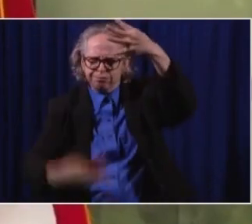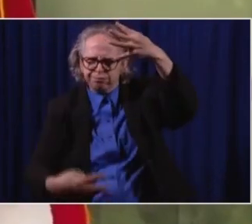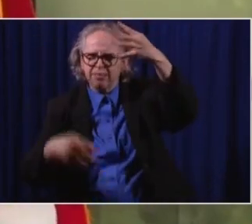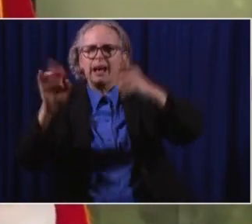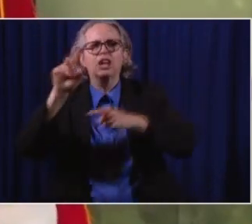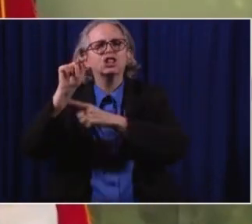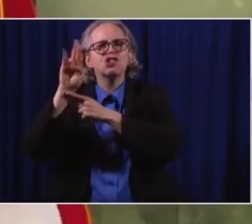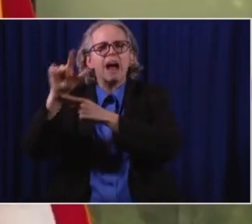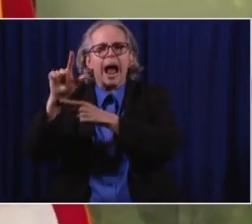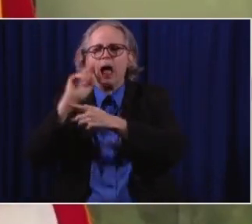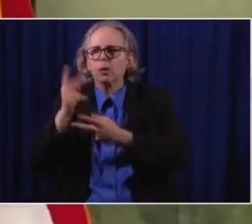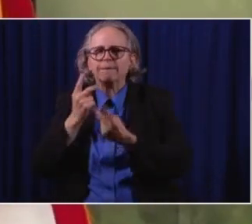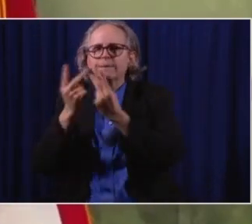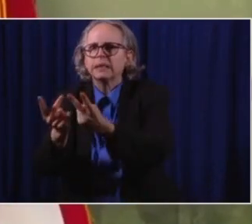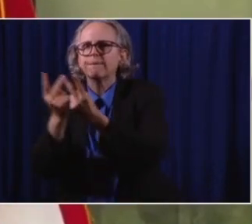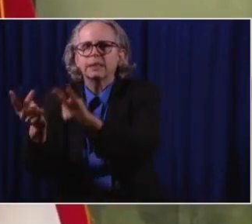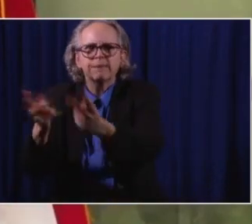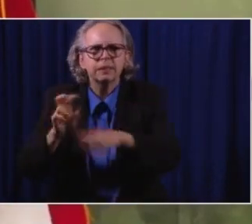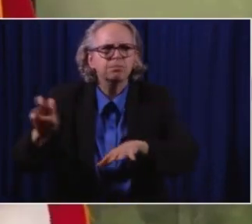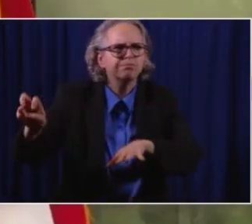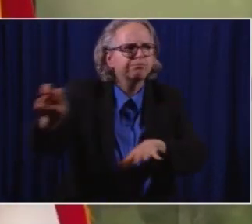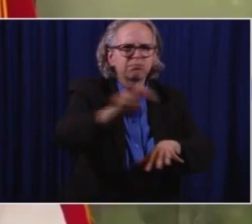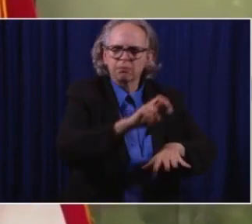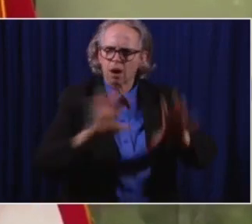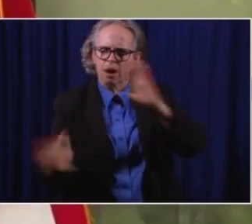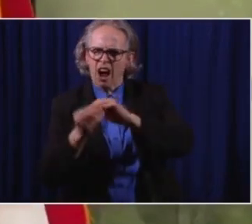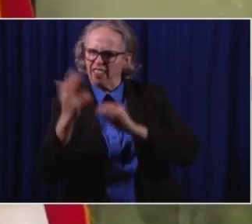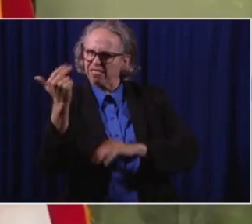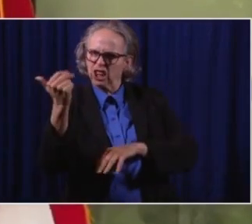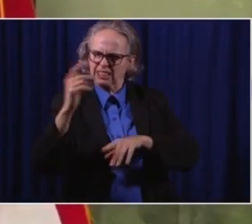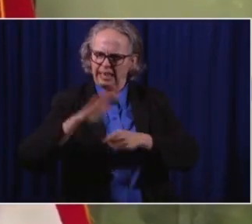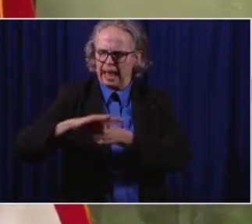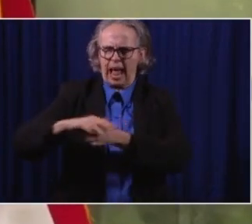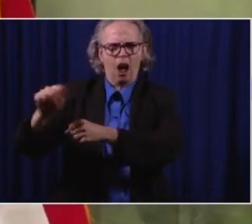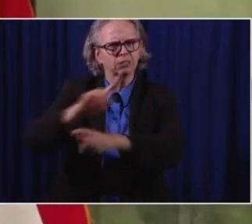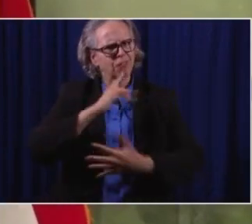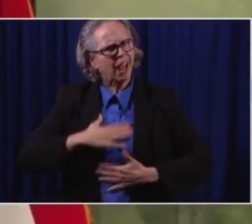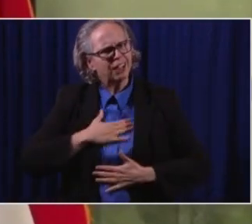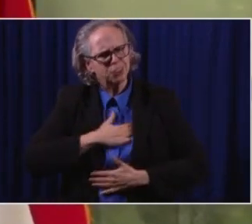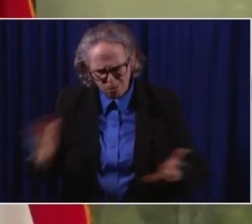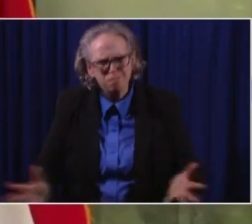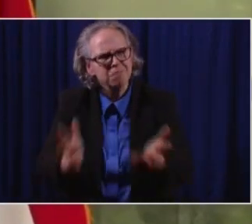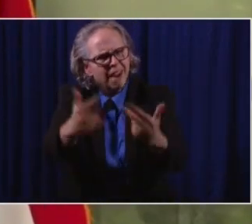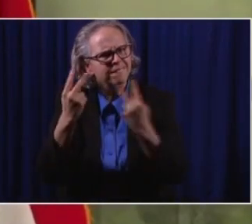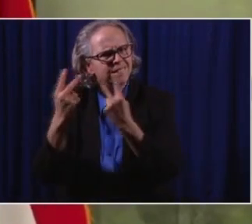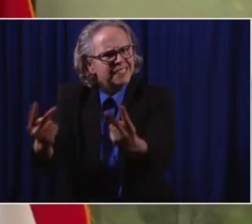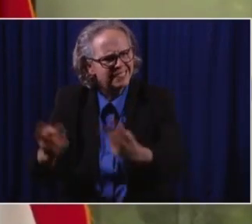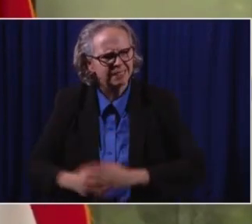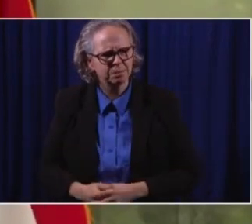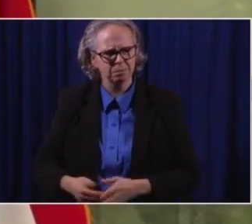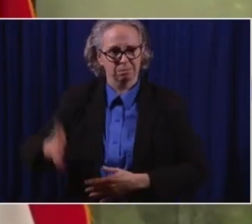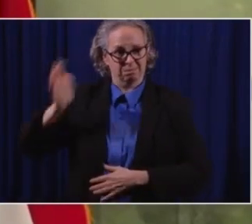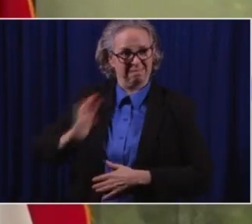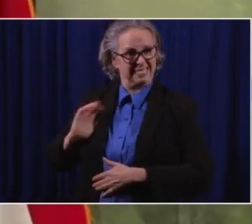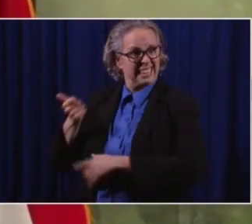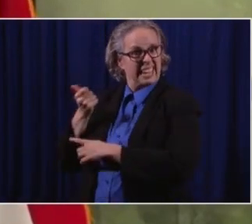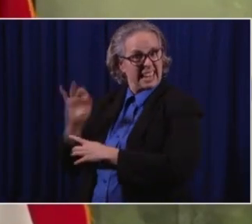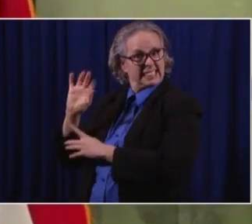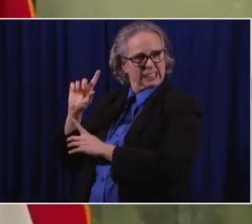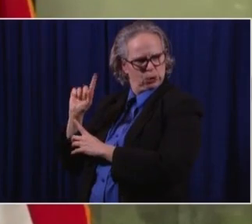our kids, and it's a lot of fun. Maybe to kind of set the stage, 1920, again, 2